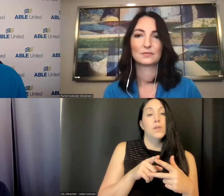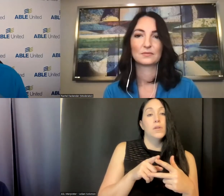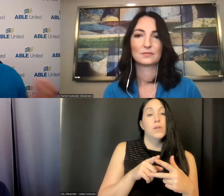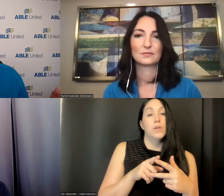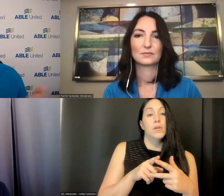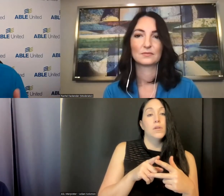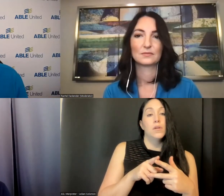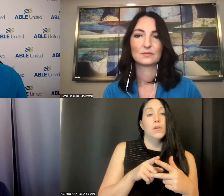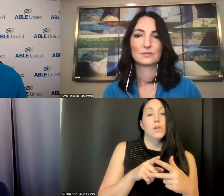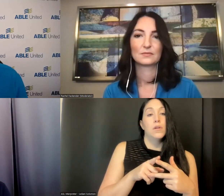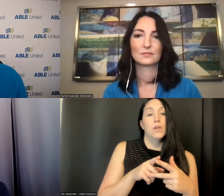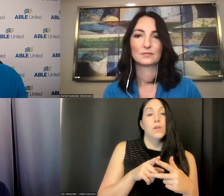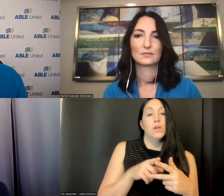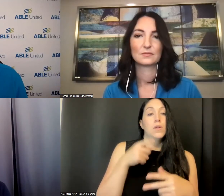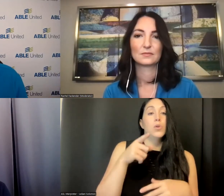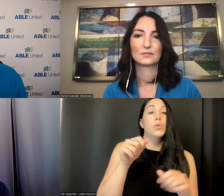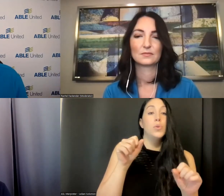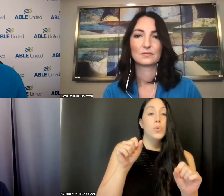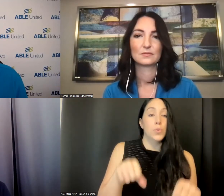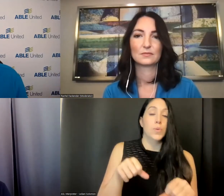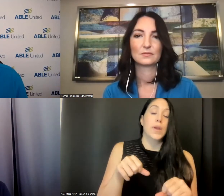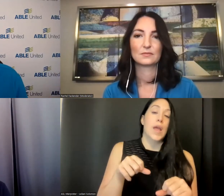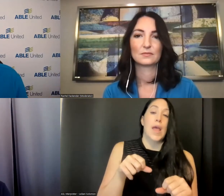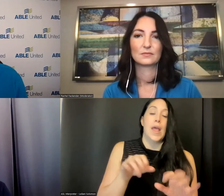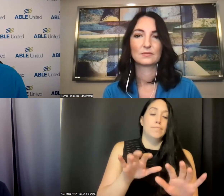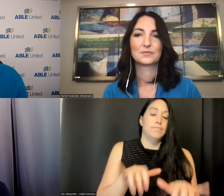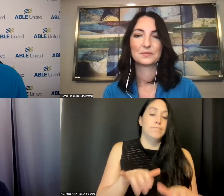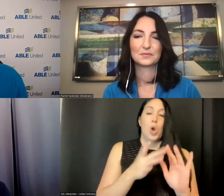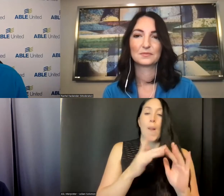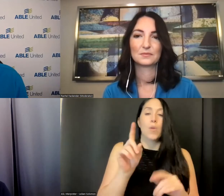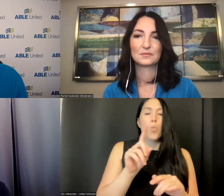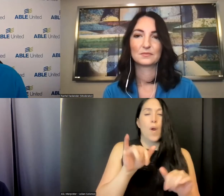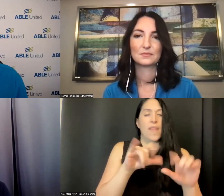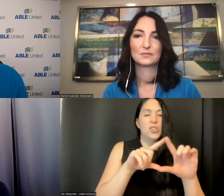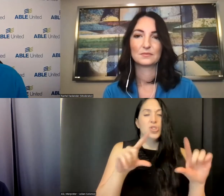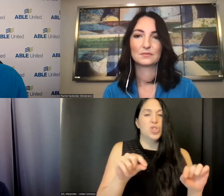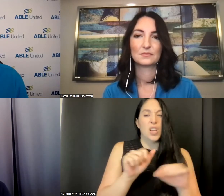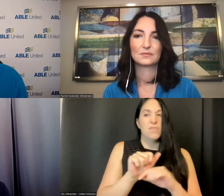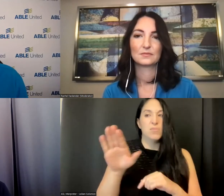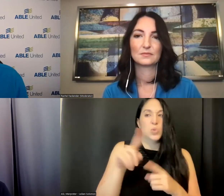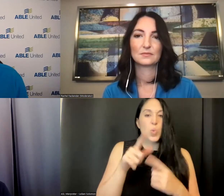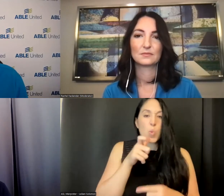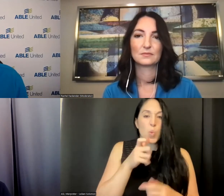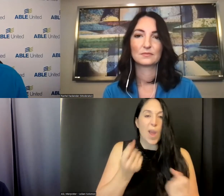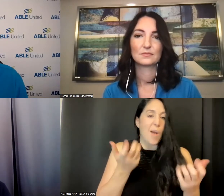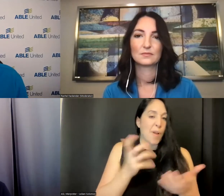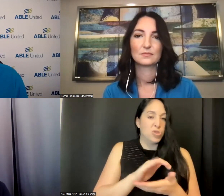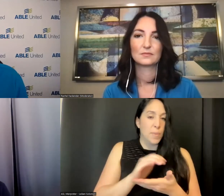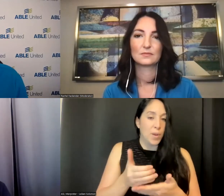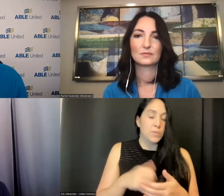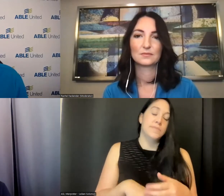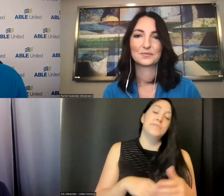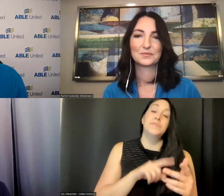online, putting in where that check needs to go to and the amount. Or one of our